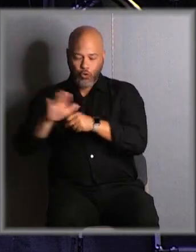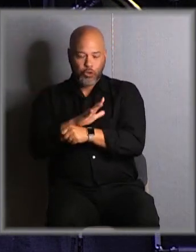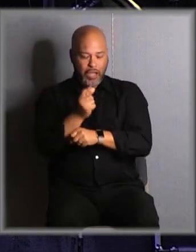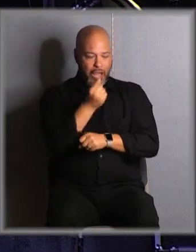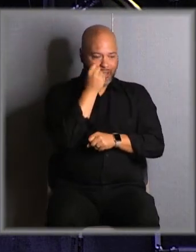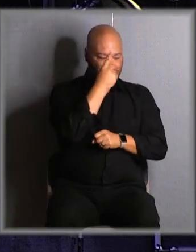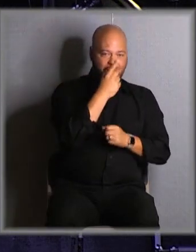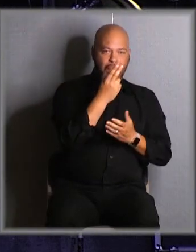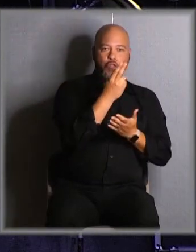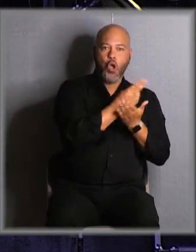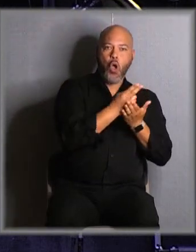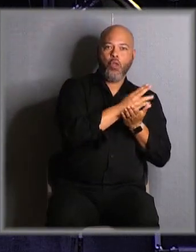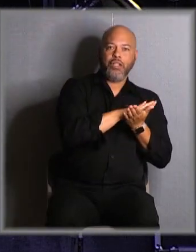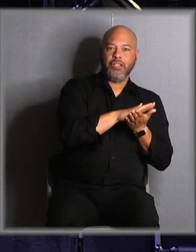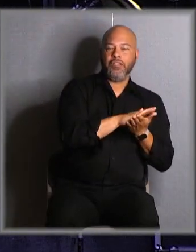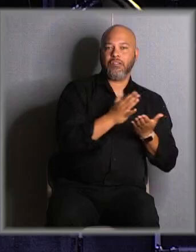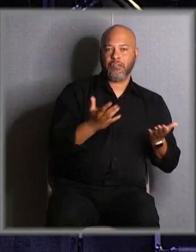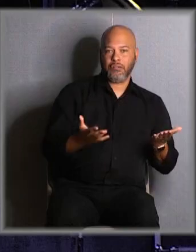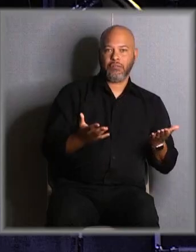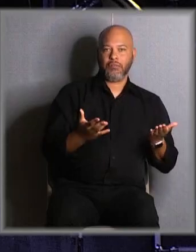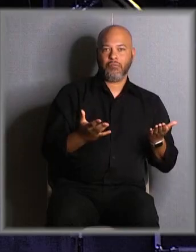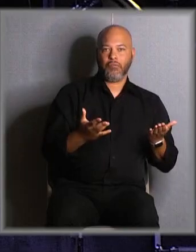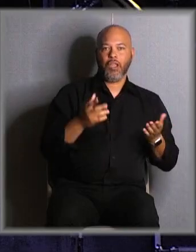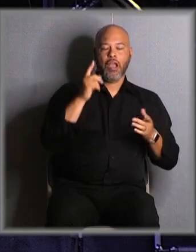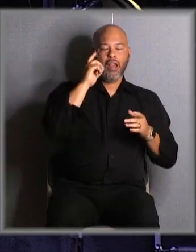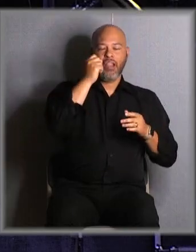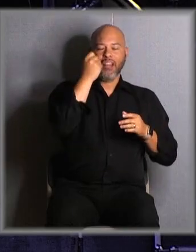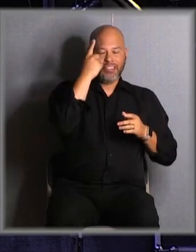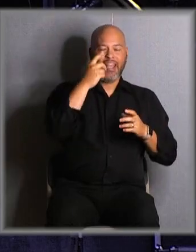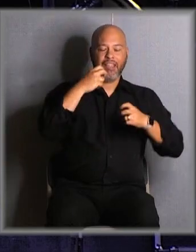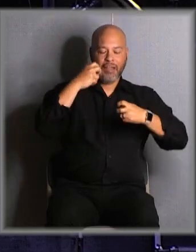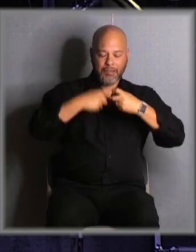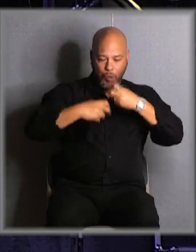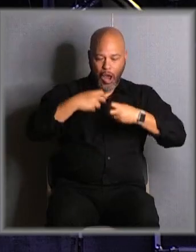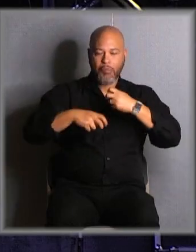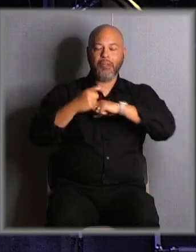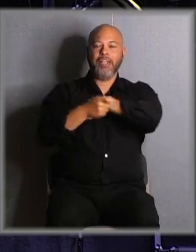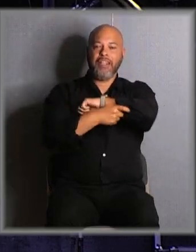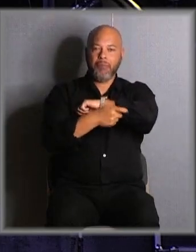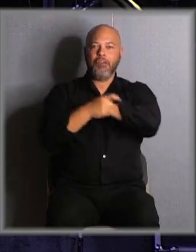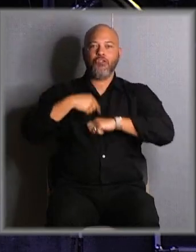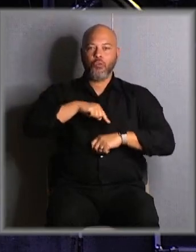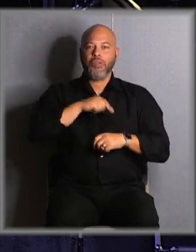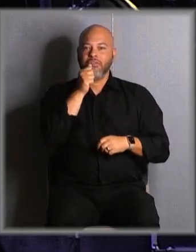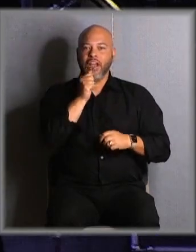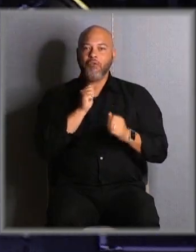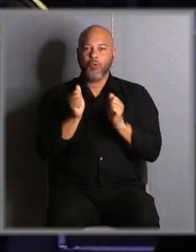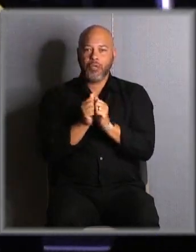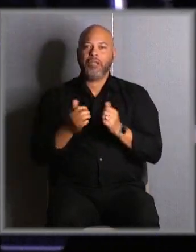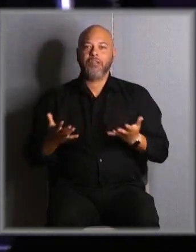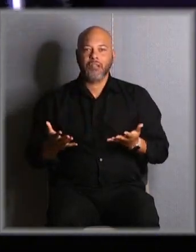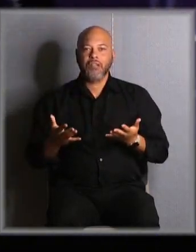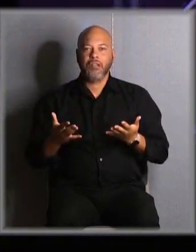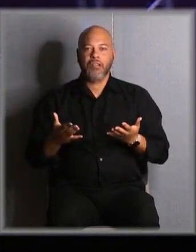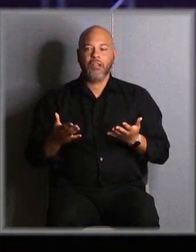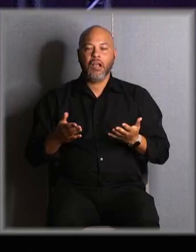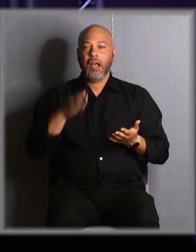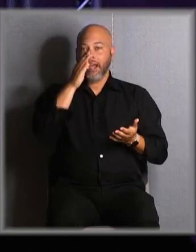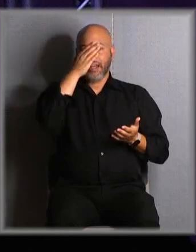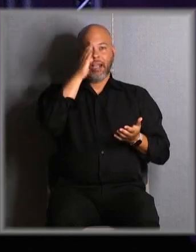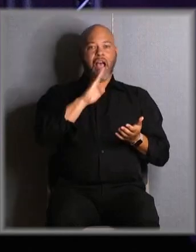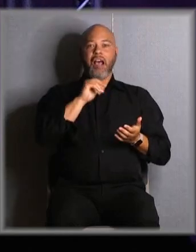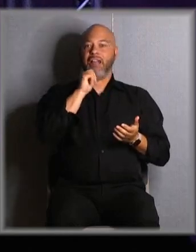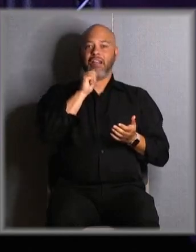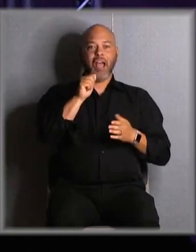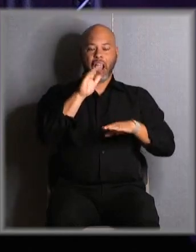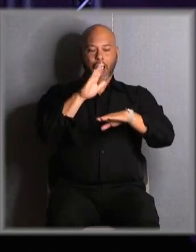the infirmities that we deal with, the temptations, the trial. Listen, God didn't, watch this. God didn't